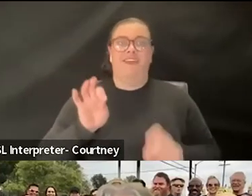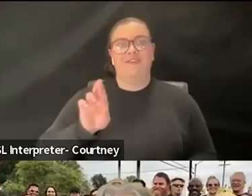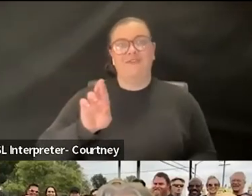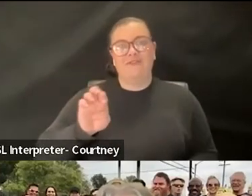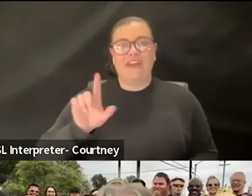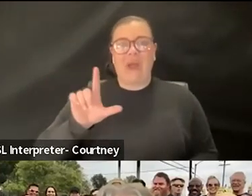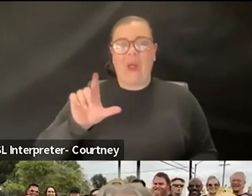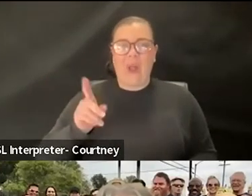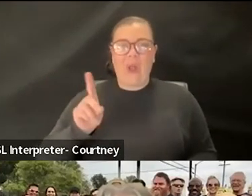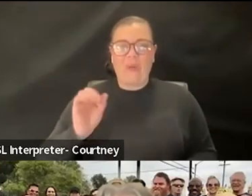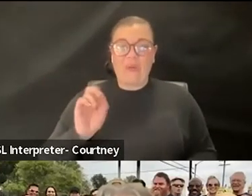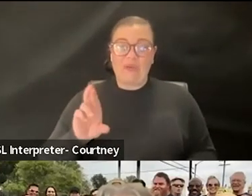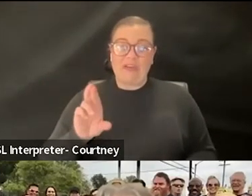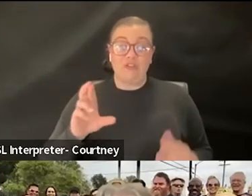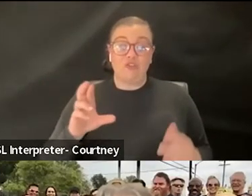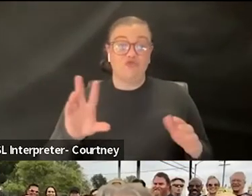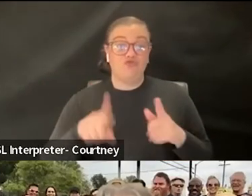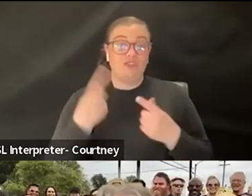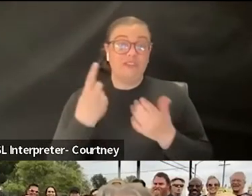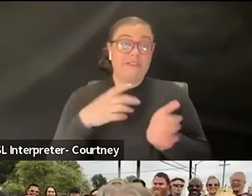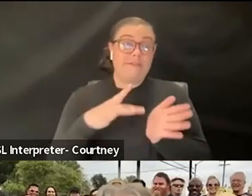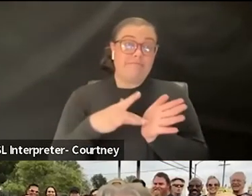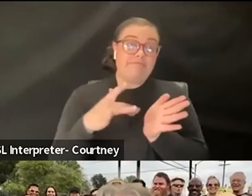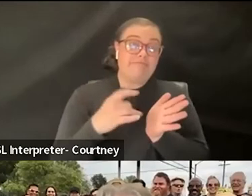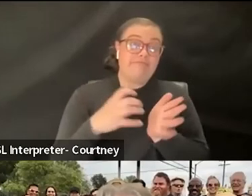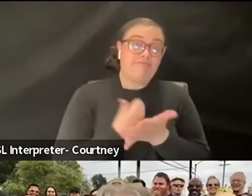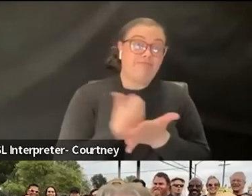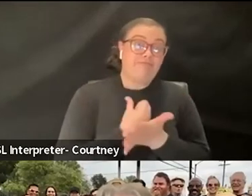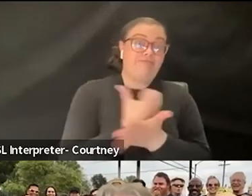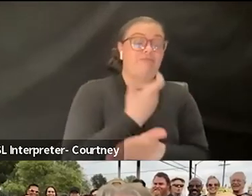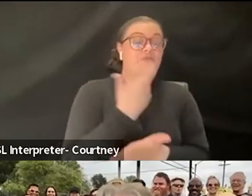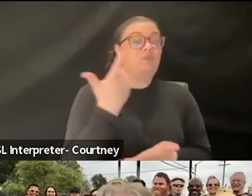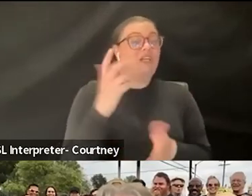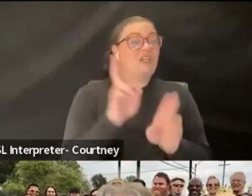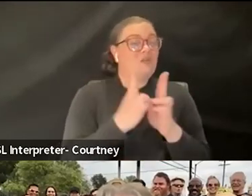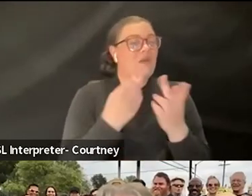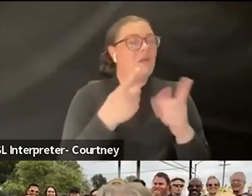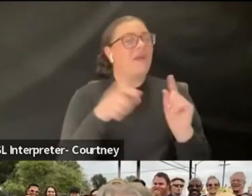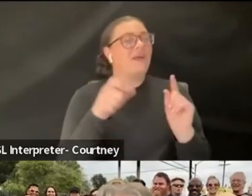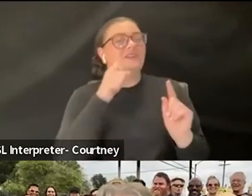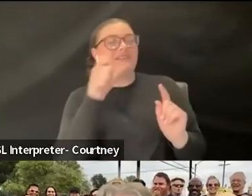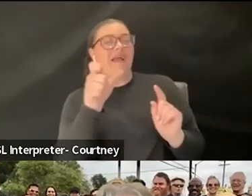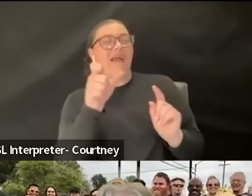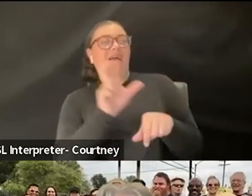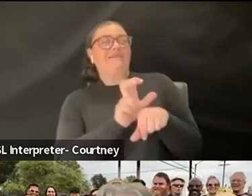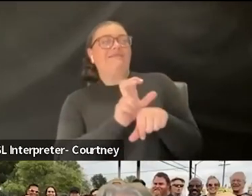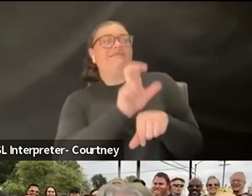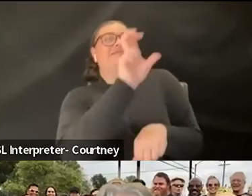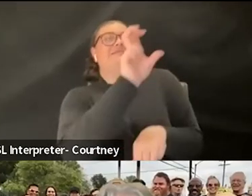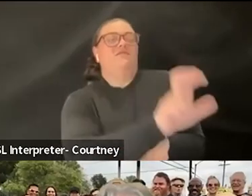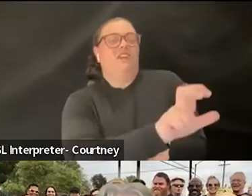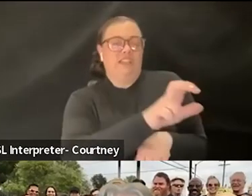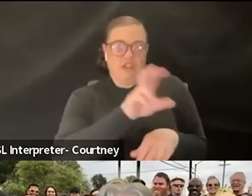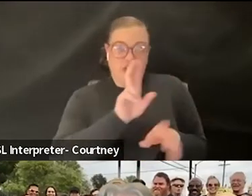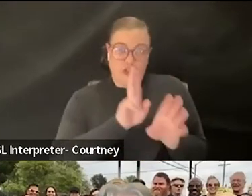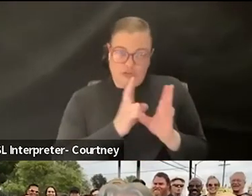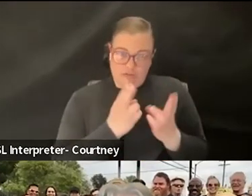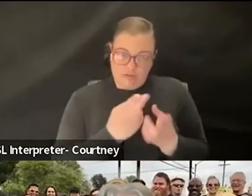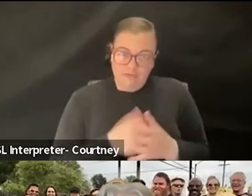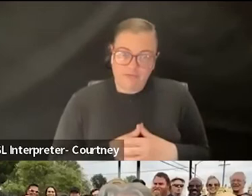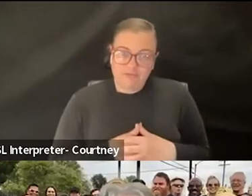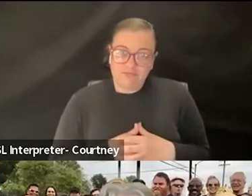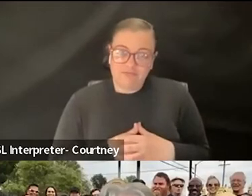toward the union. And it's a very, it can create an adversarial situation